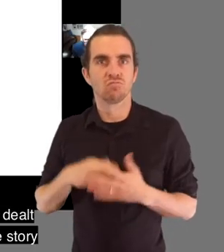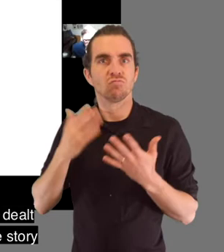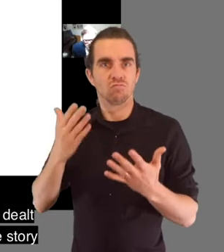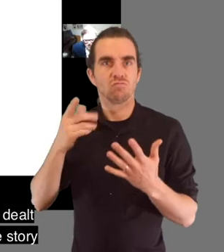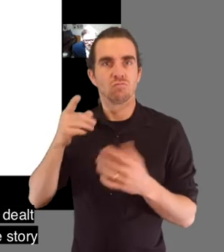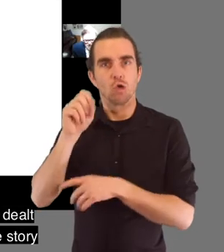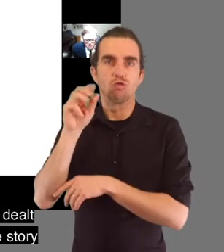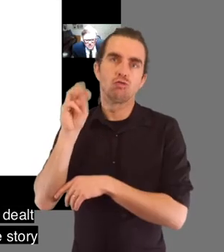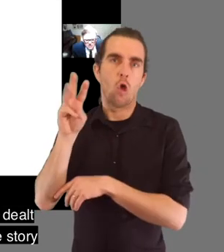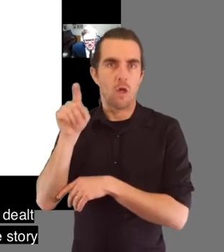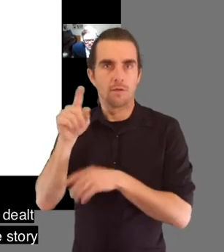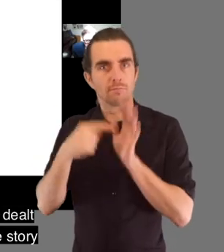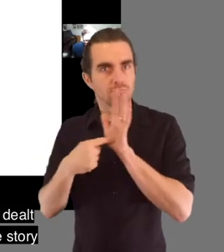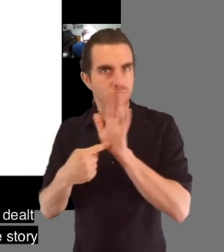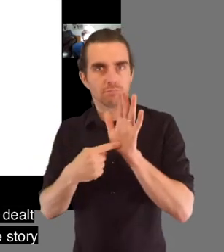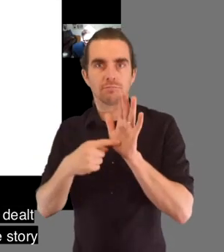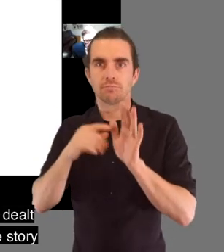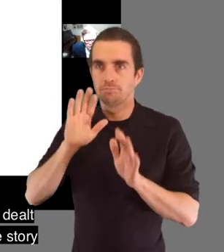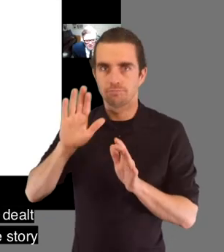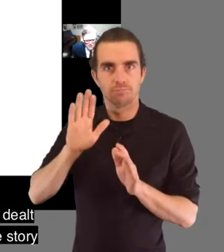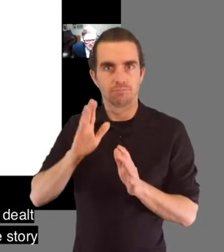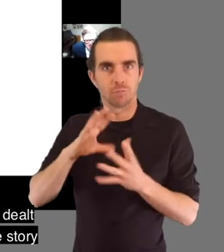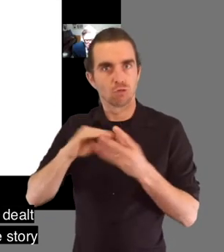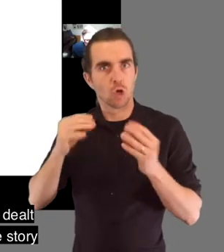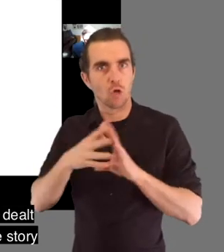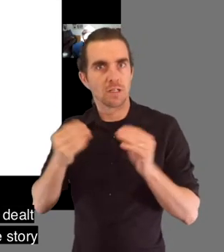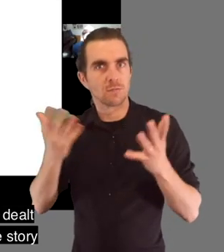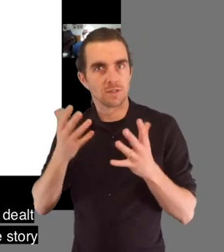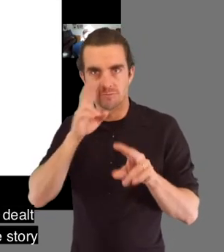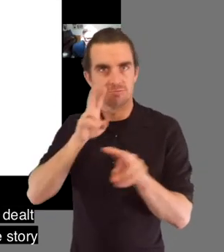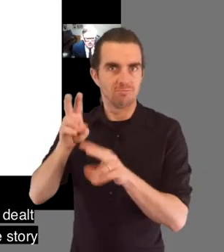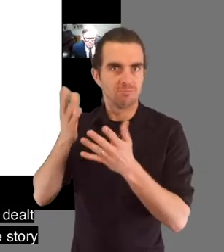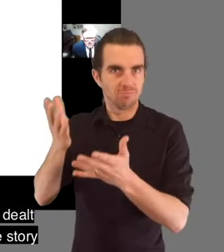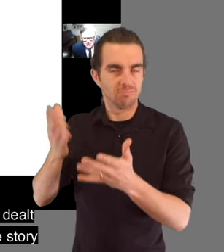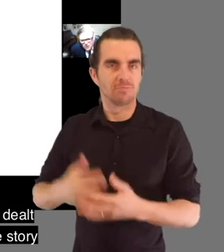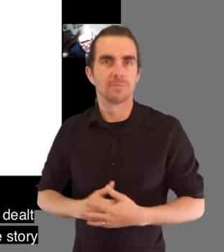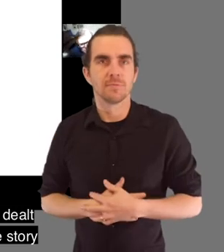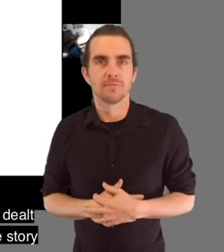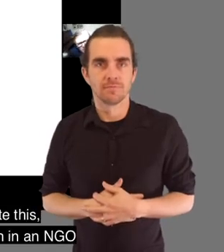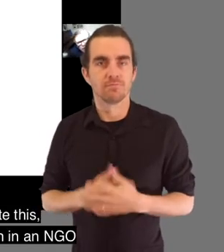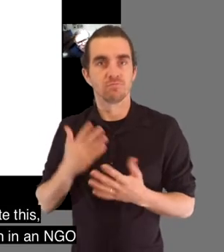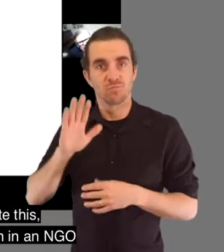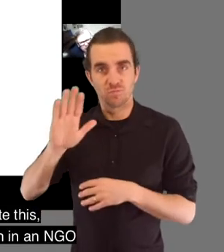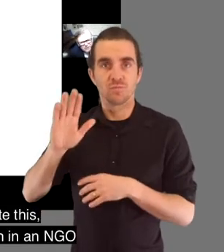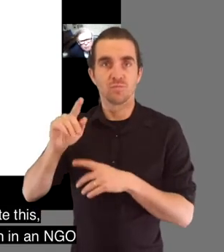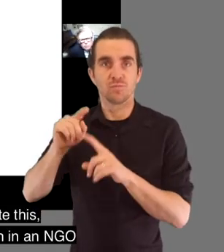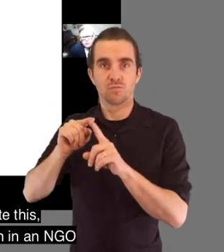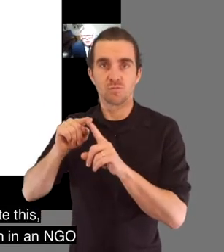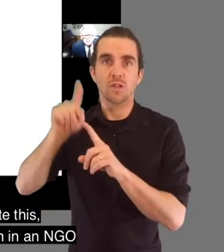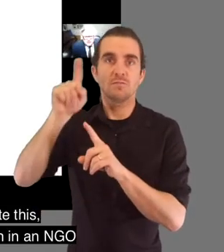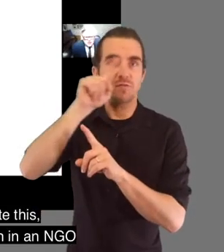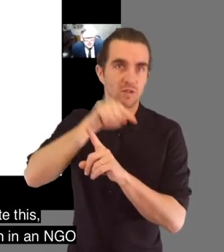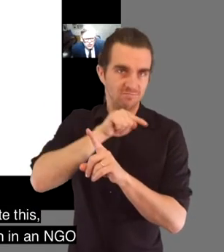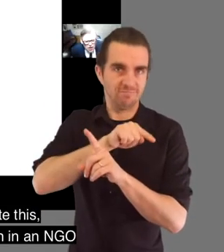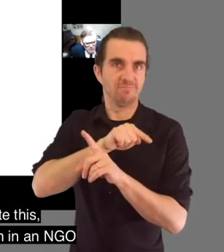Margarita with a Straw, to see how this is actually dealt with. This is actually based on the story of her cousin, the woman who wrote